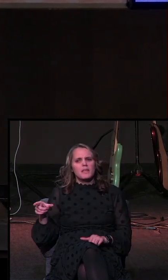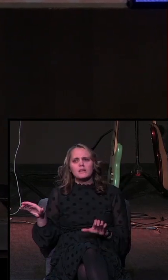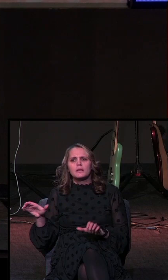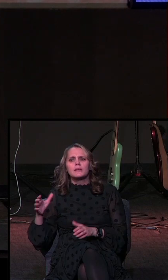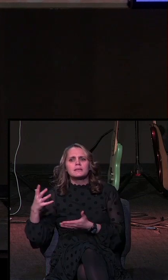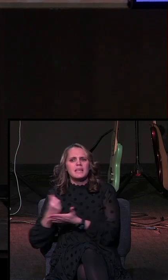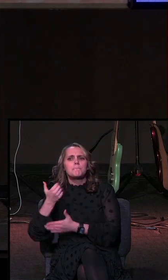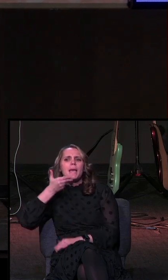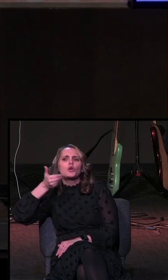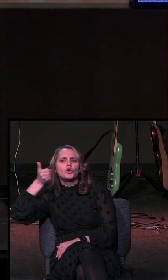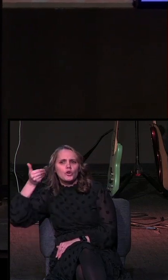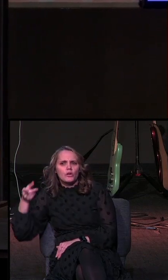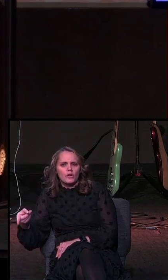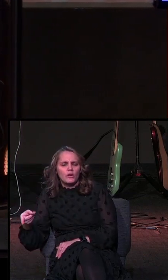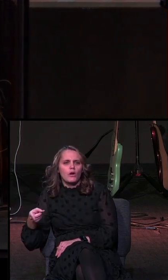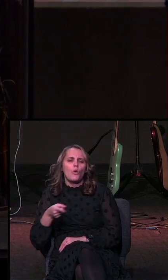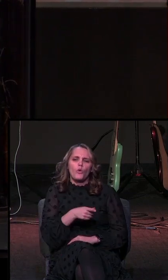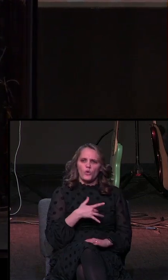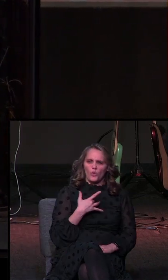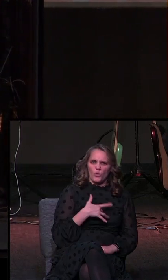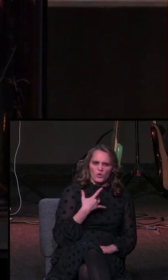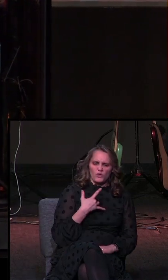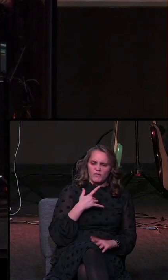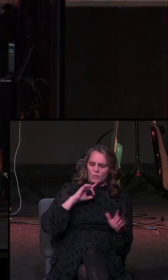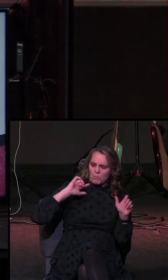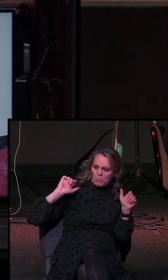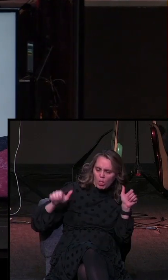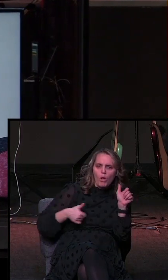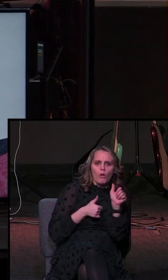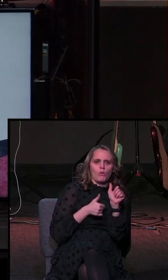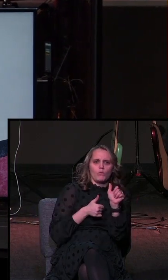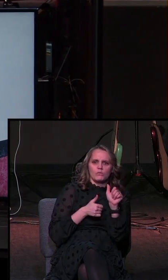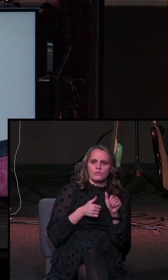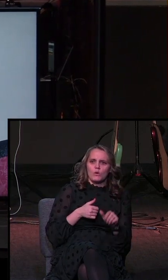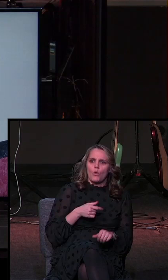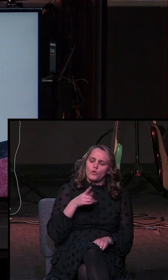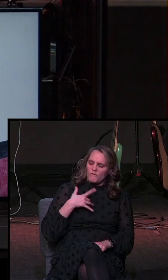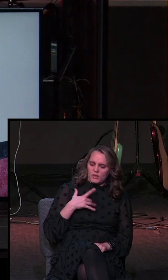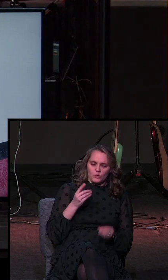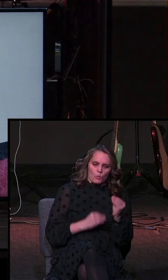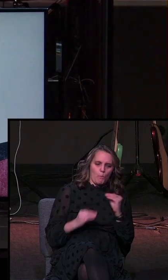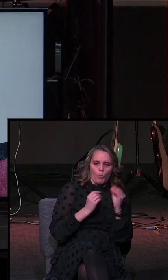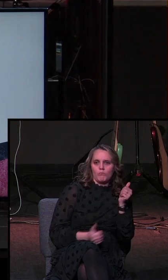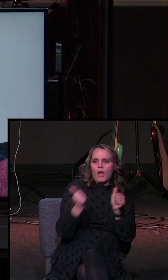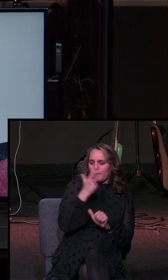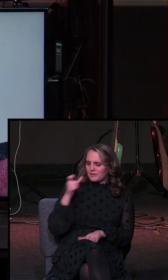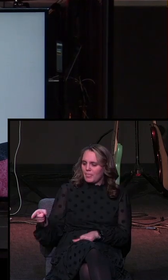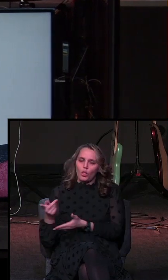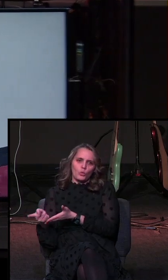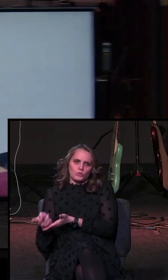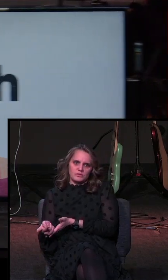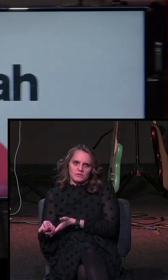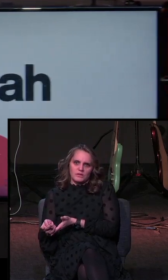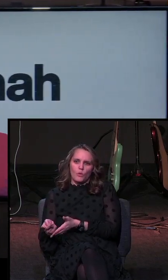you, or it leads to feeling superior to them if you feel like they are losing and you're rooting for them to lose. The reason I tell